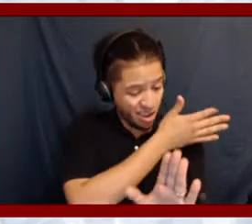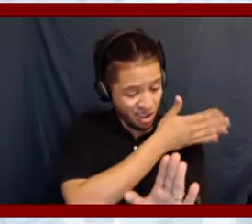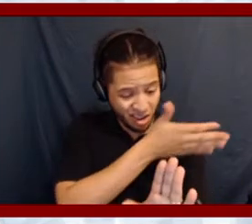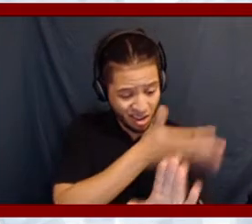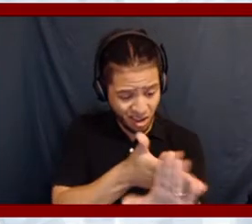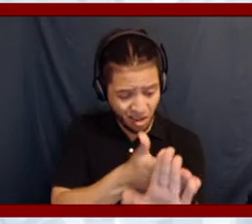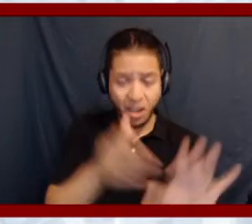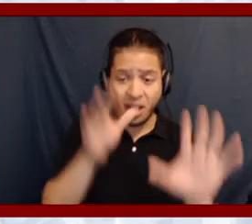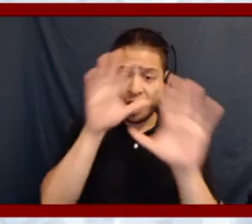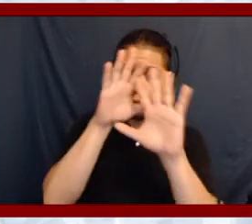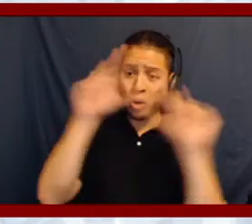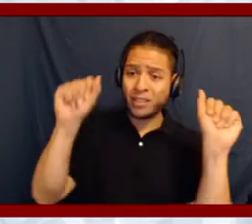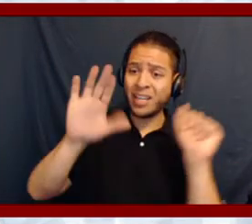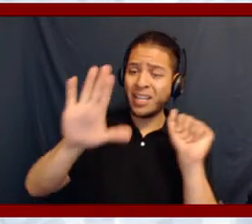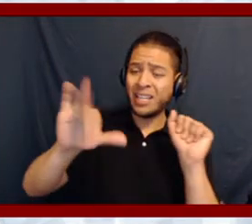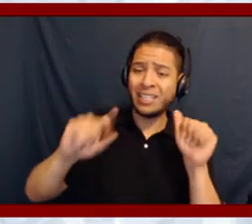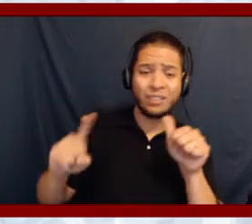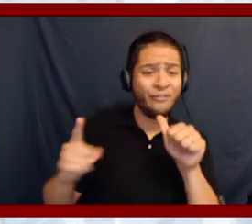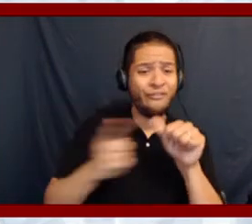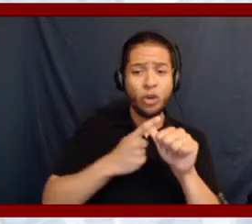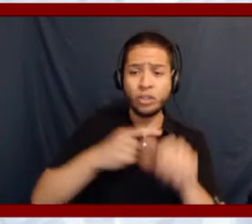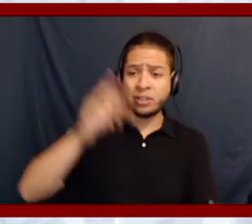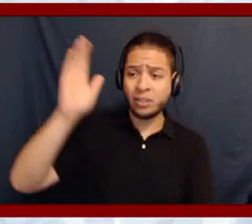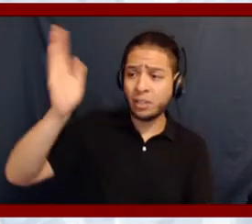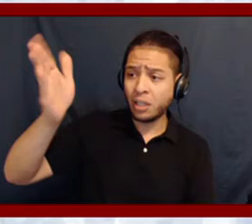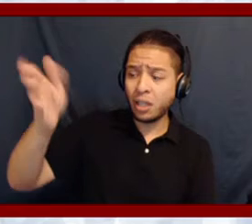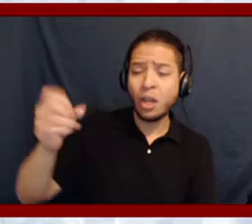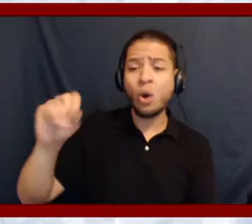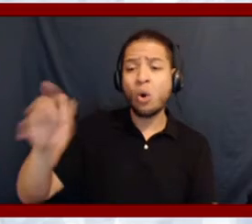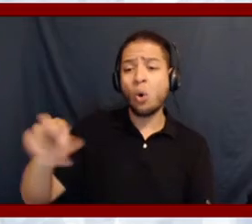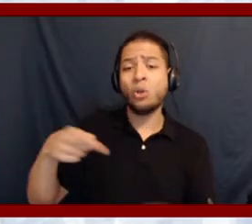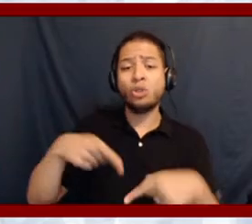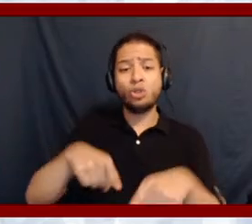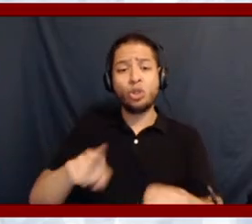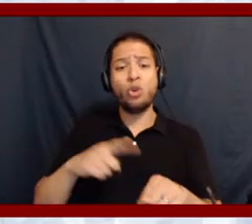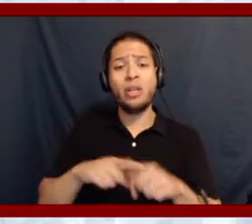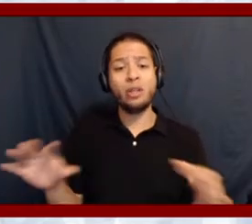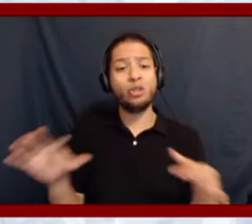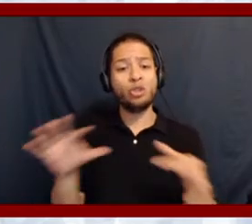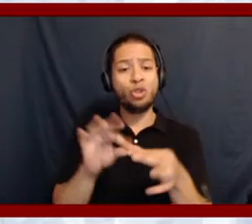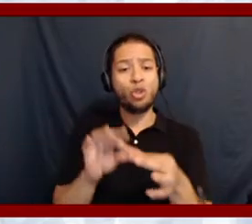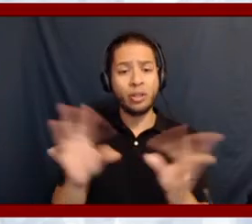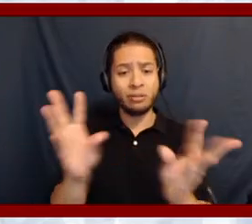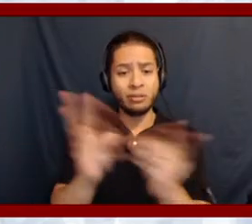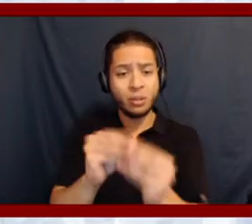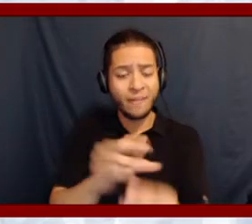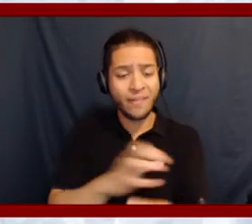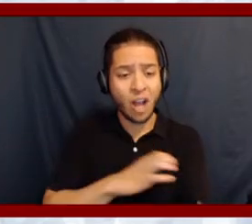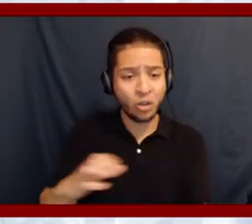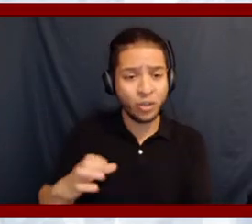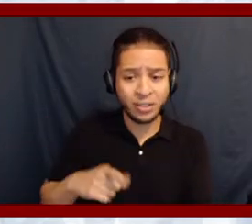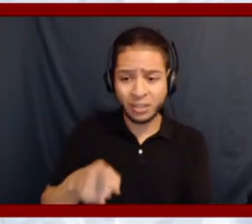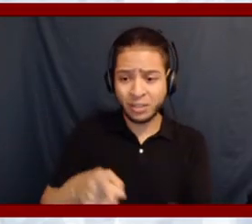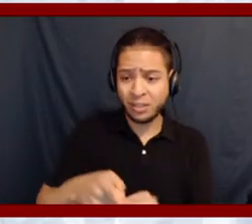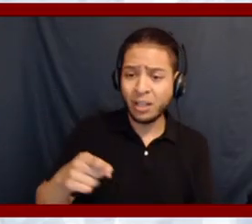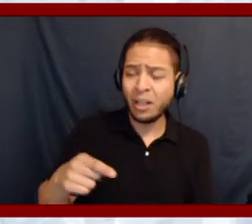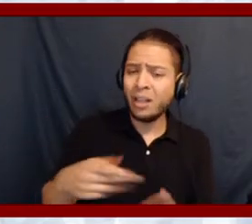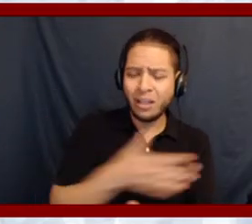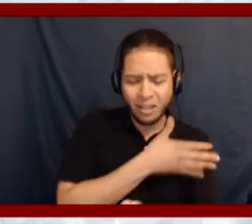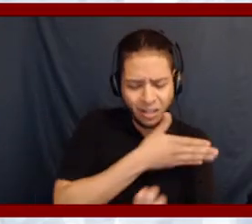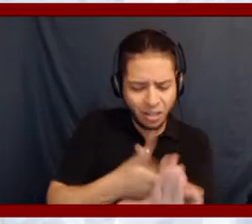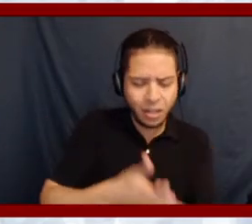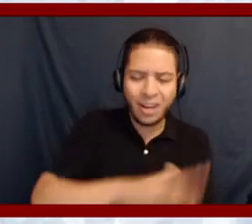a joint session of Congress, to say that we're going to root out racism within government wherever we see it. And we have